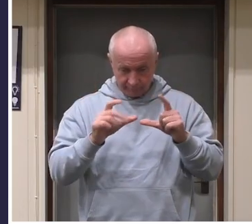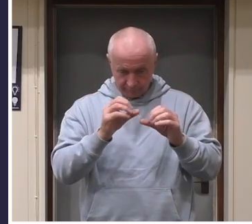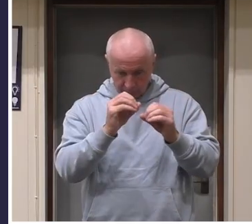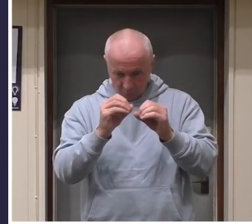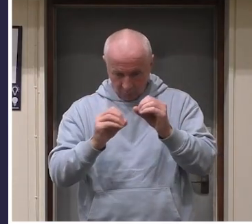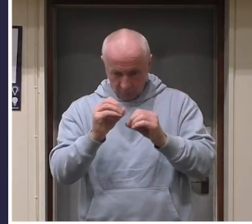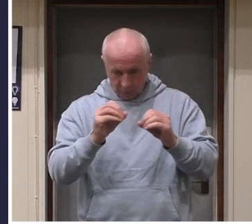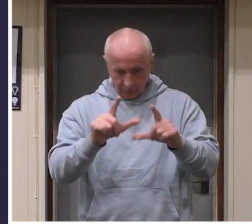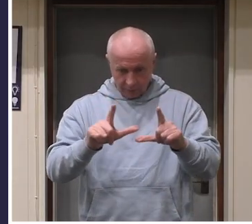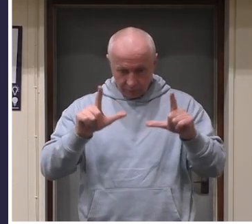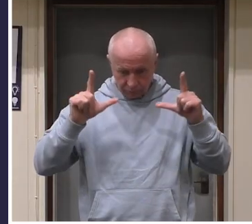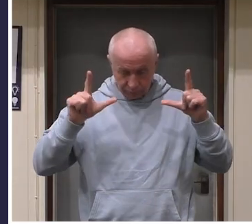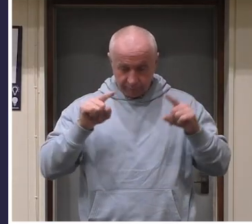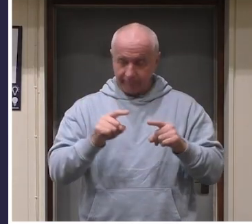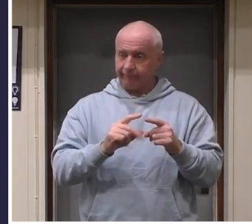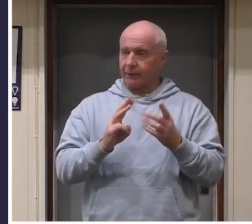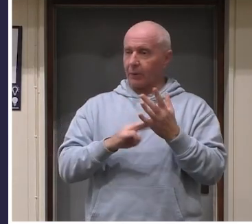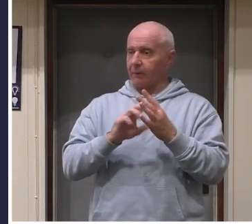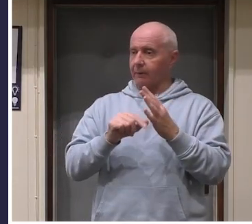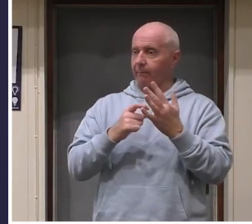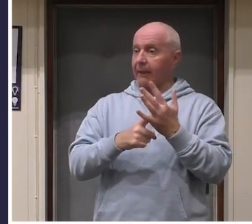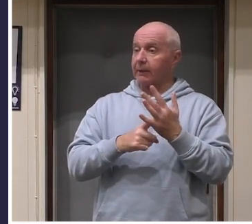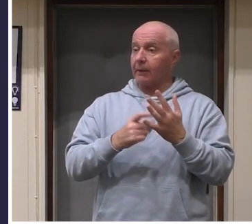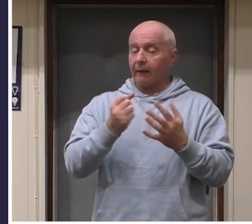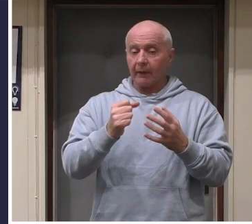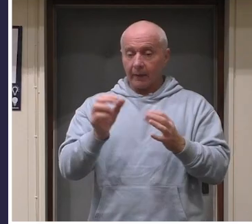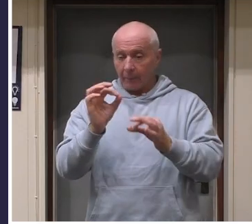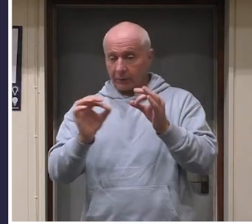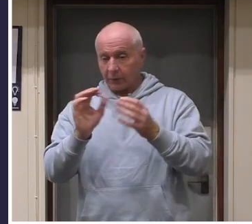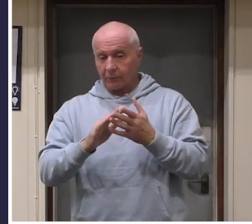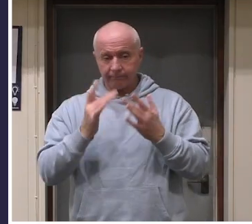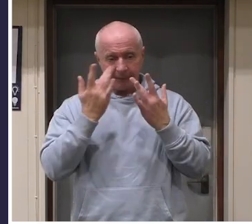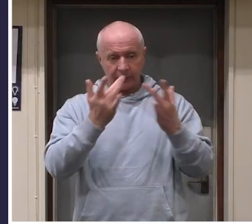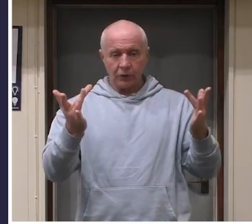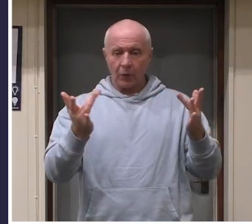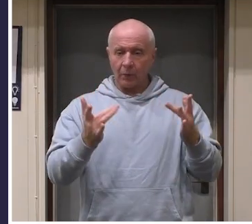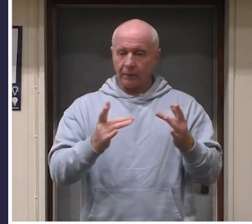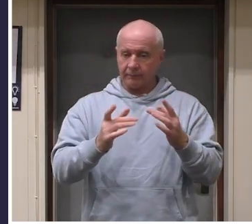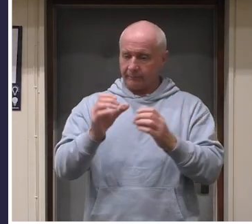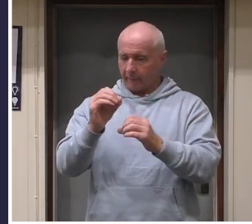material. And therefore, matter is made of particles and exhibit particle-like behavior.